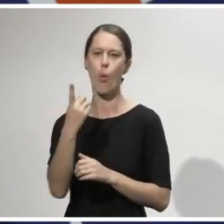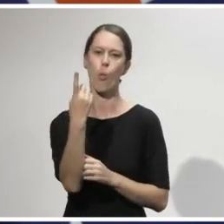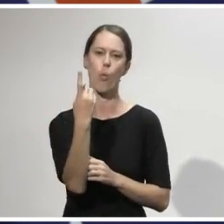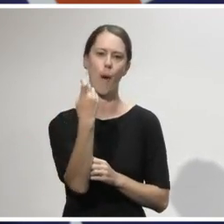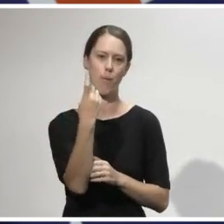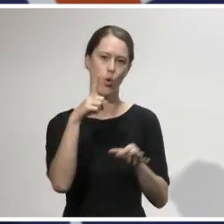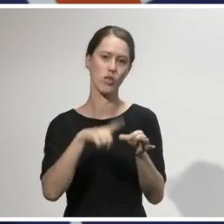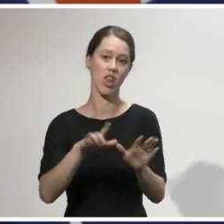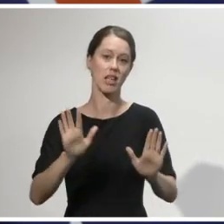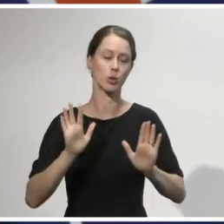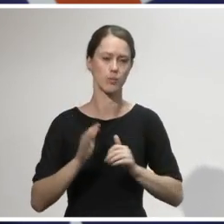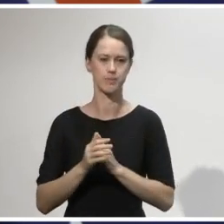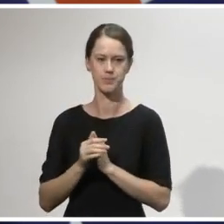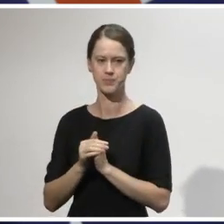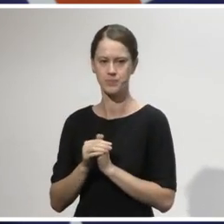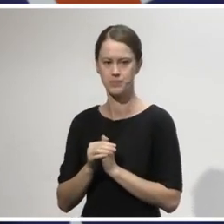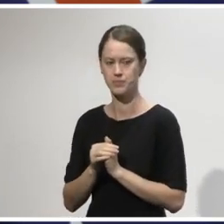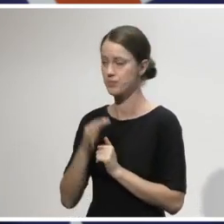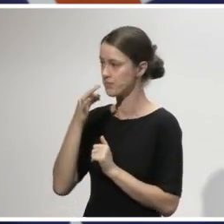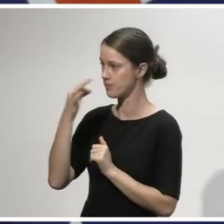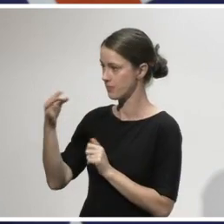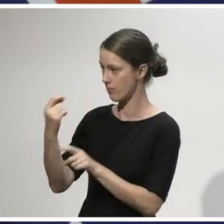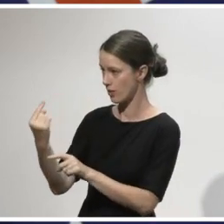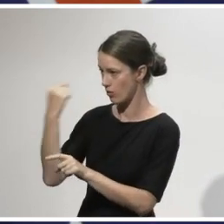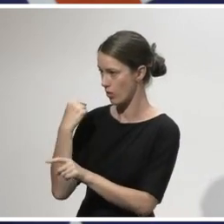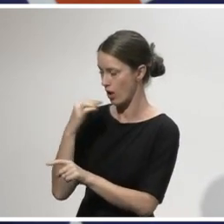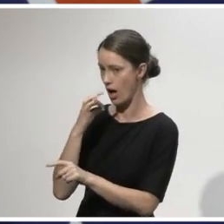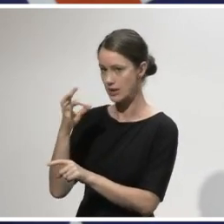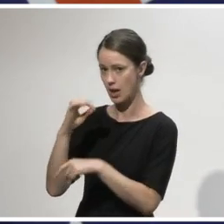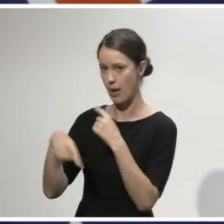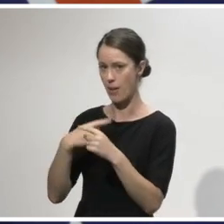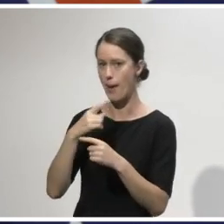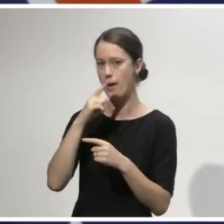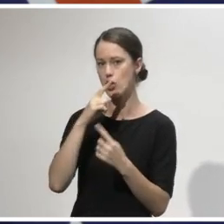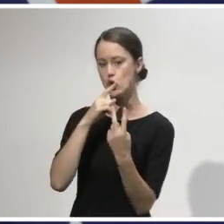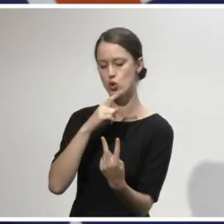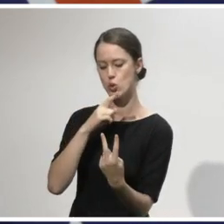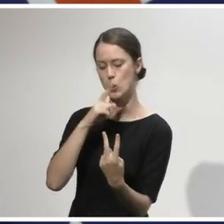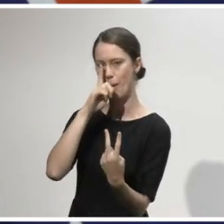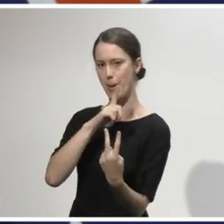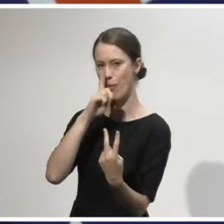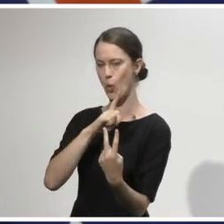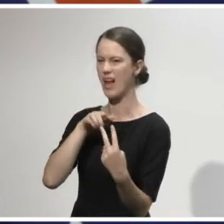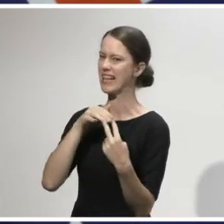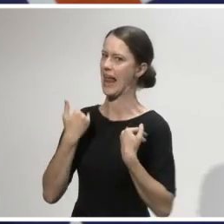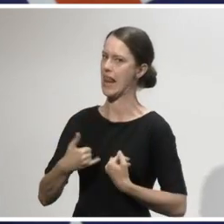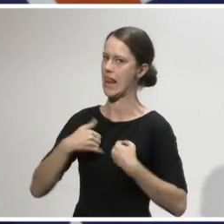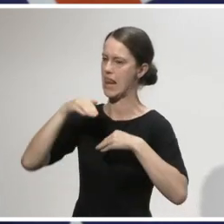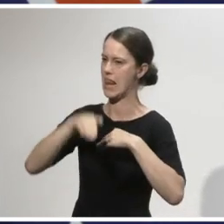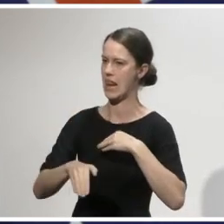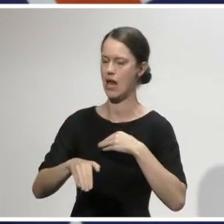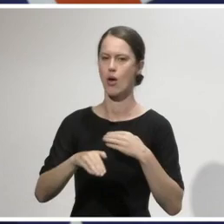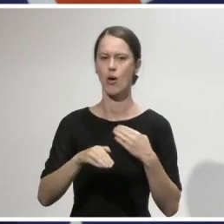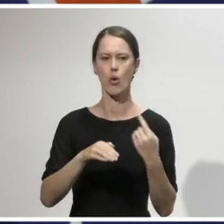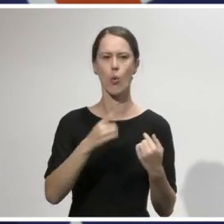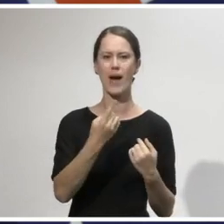one last question. You said before about the critical patients. There were, one of those was that 7 DHB.